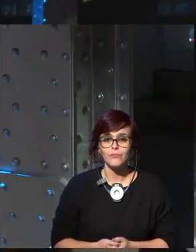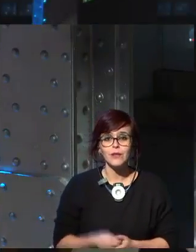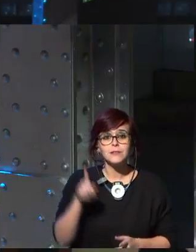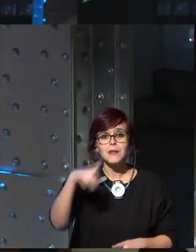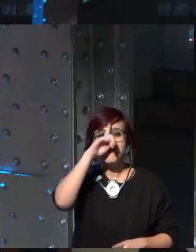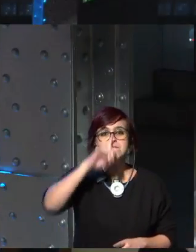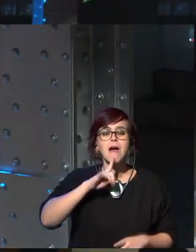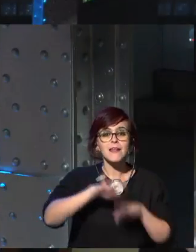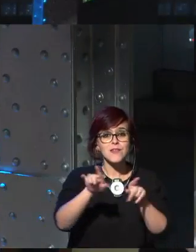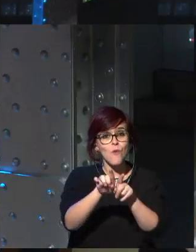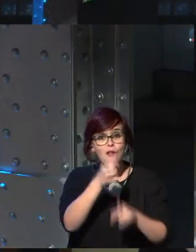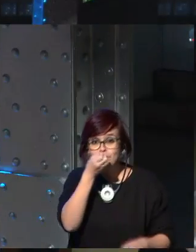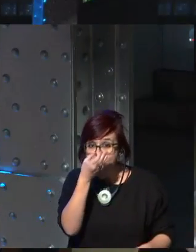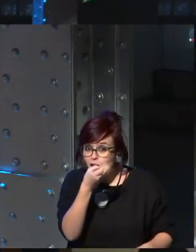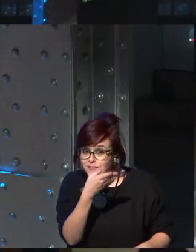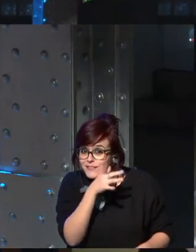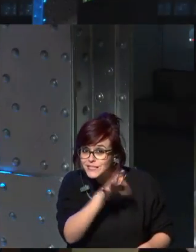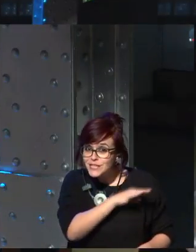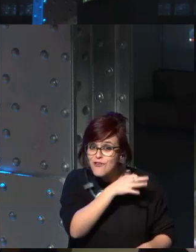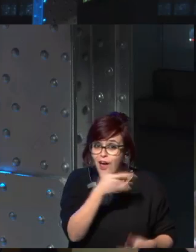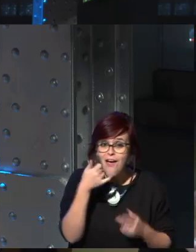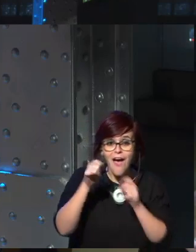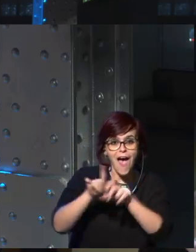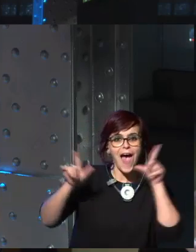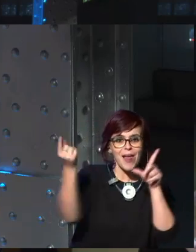We have images from Mr. Flores,